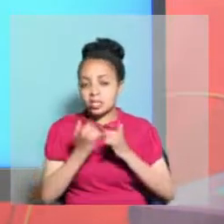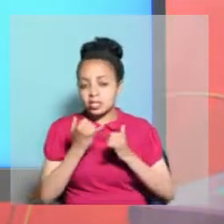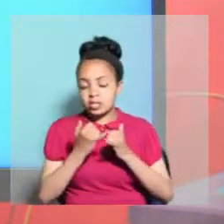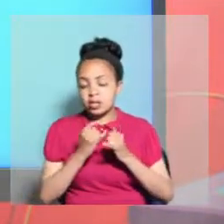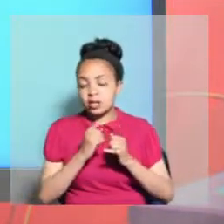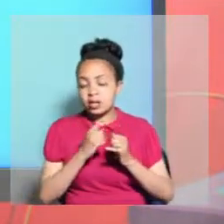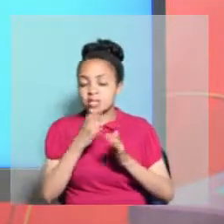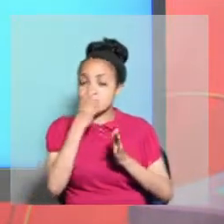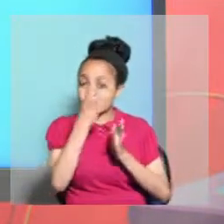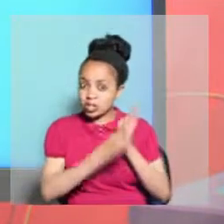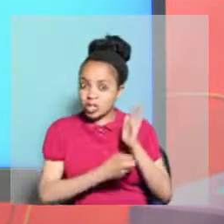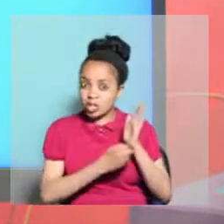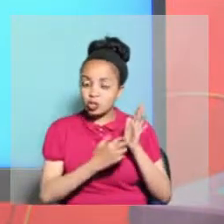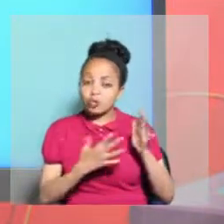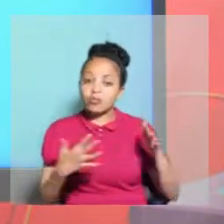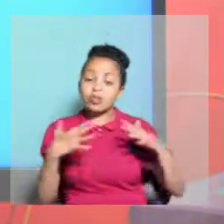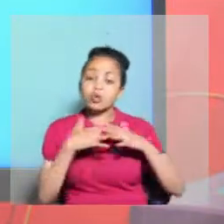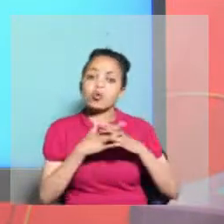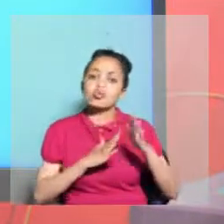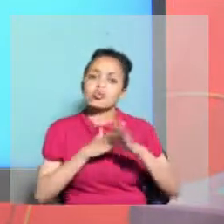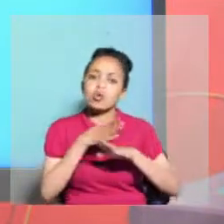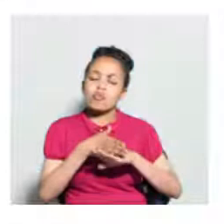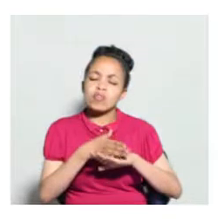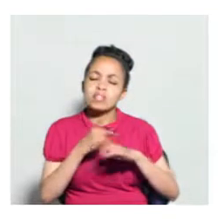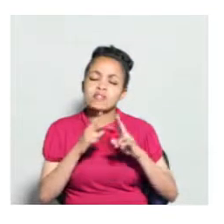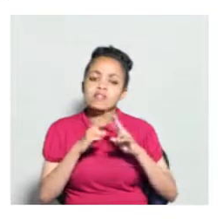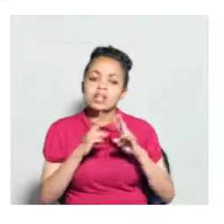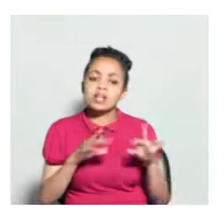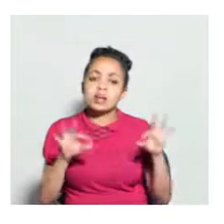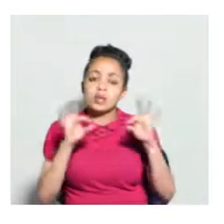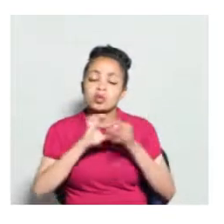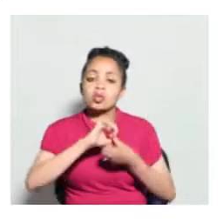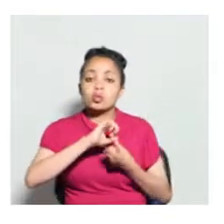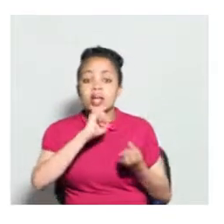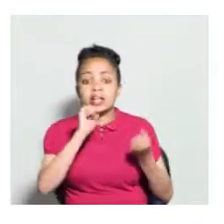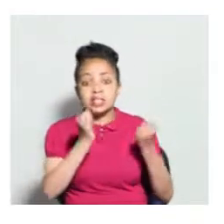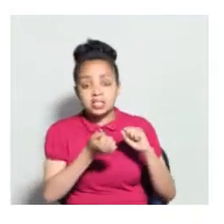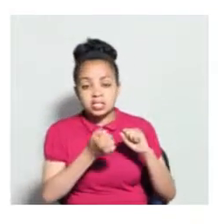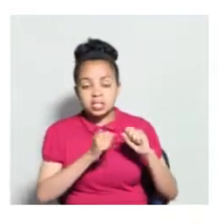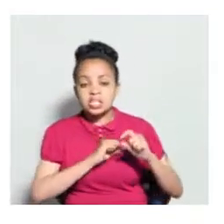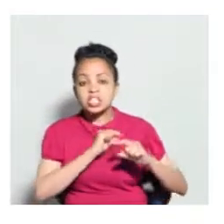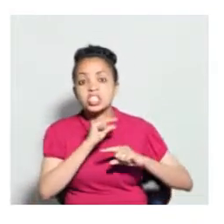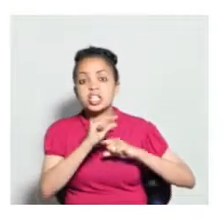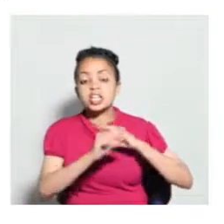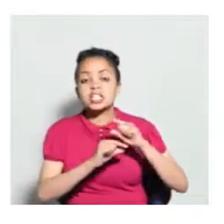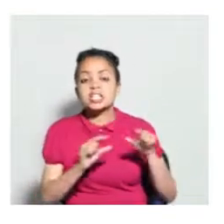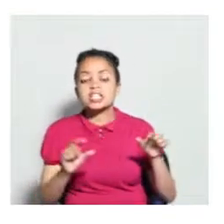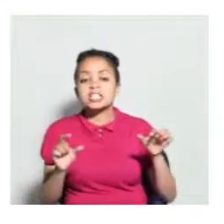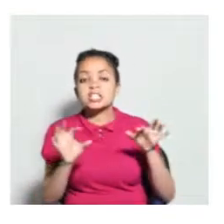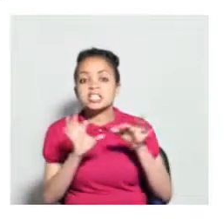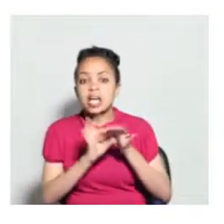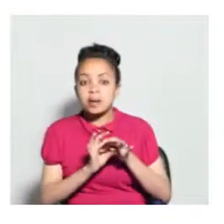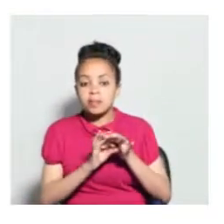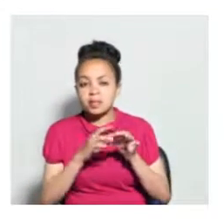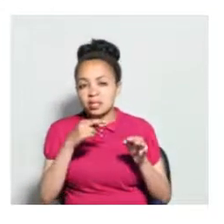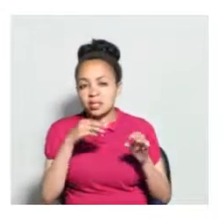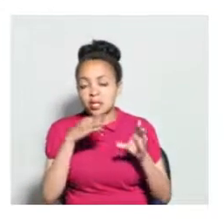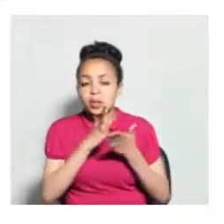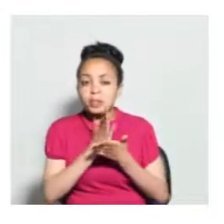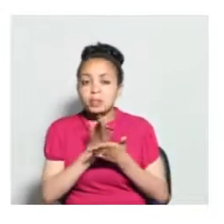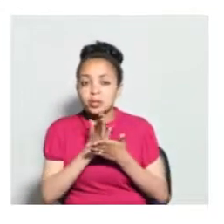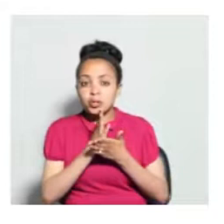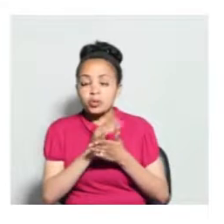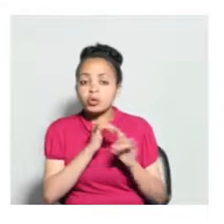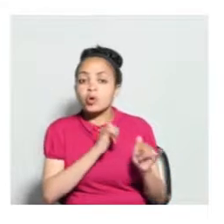of crossover, which is important to exchange a genetic segment between